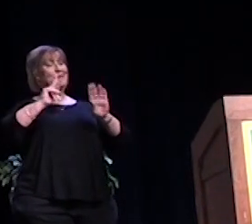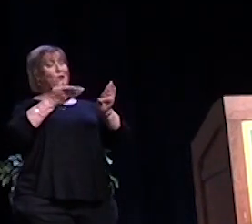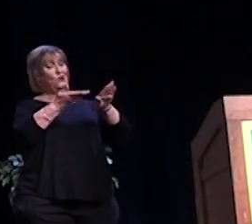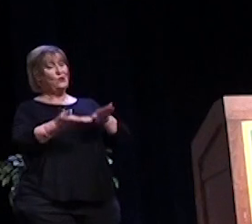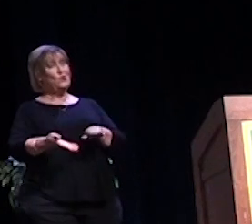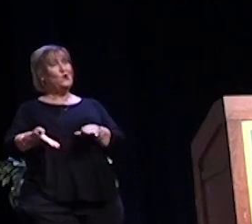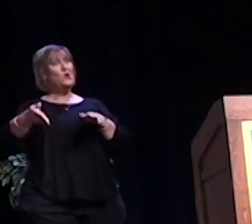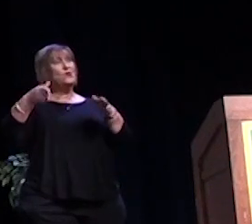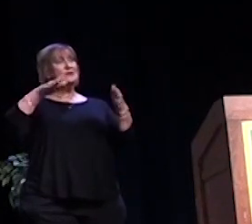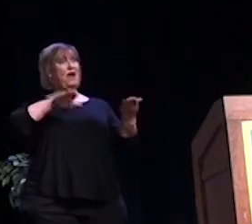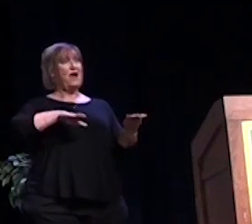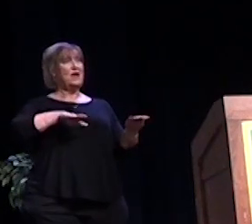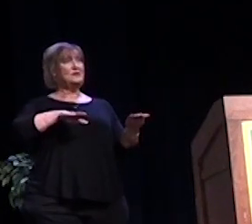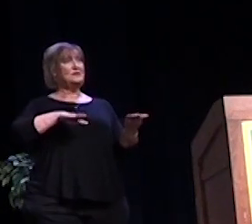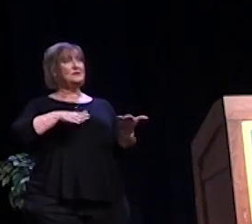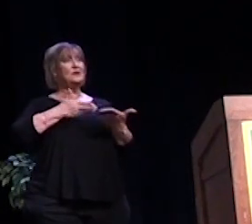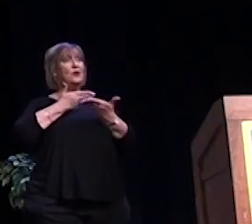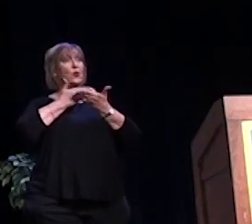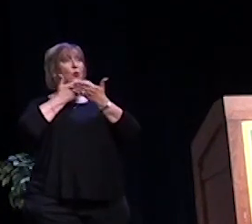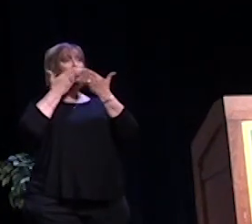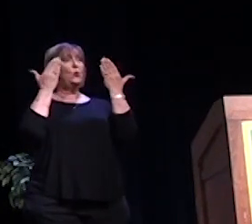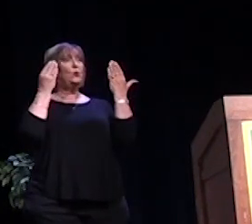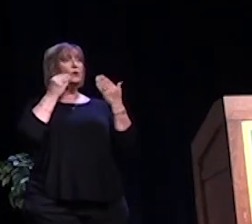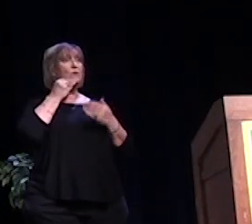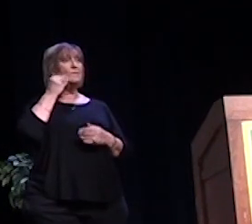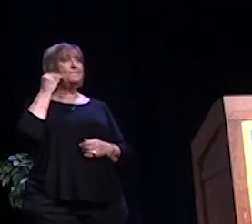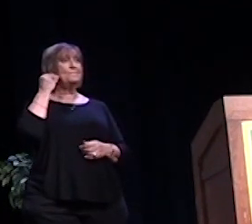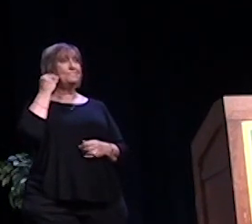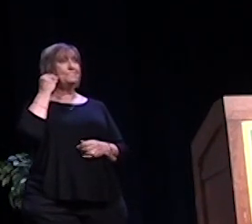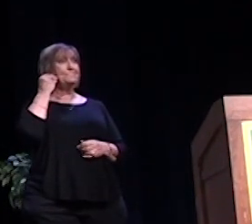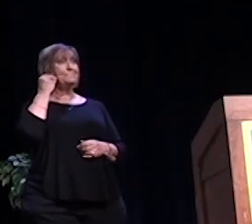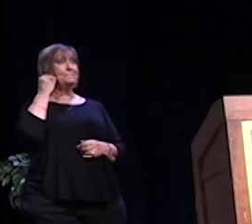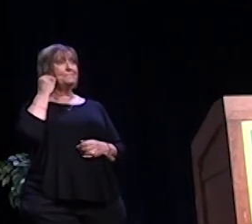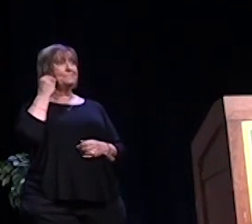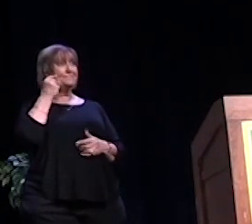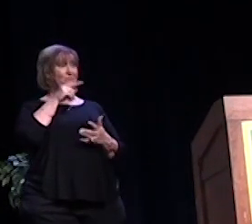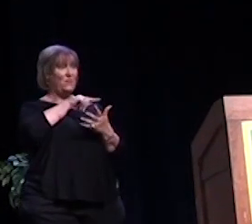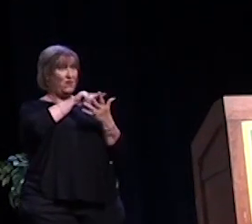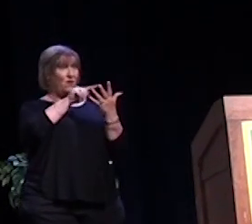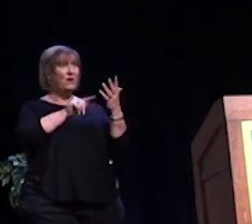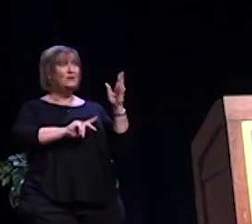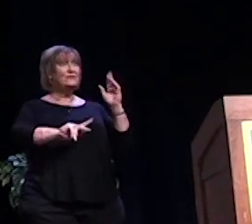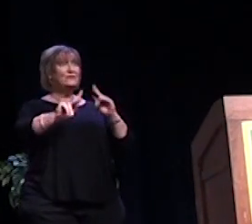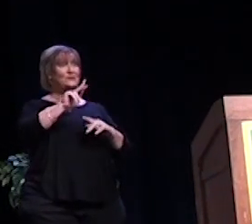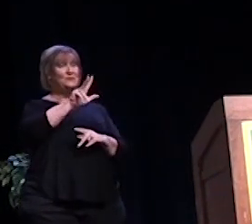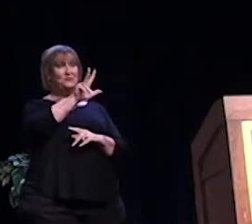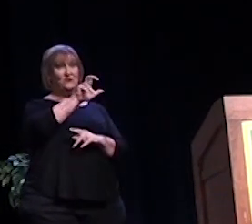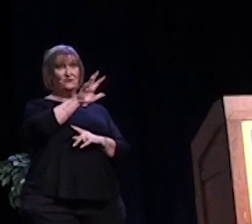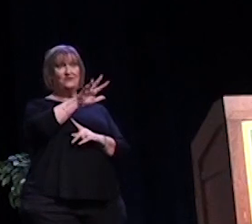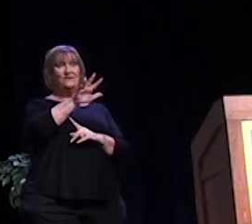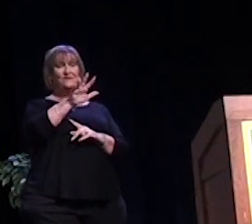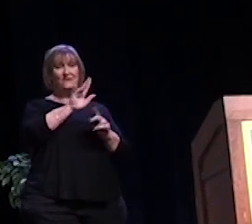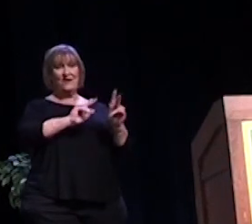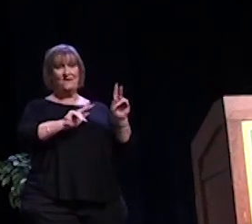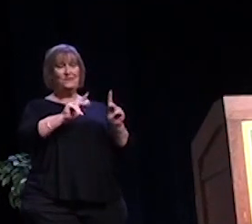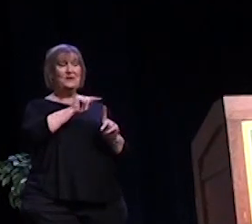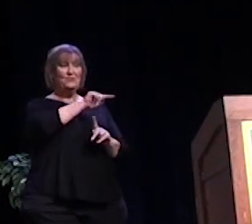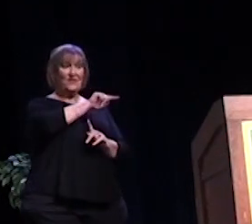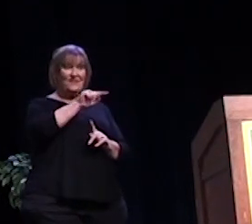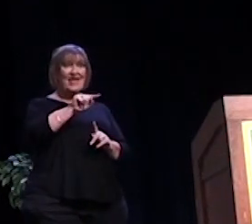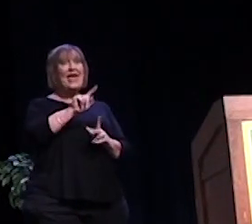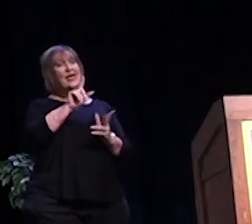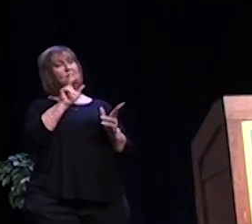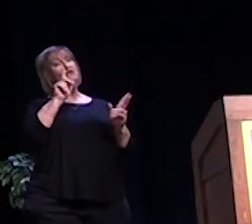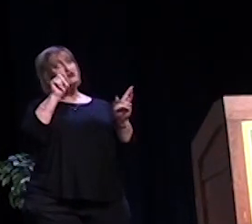passed away without a place to call home. All of those individuals, most of those individuals, qualify for the permanent